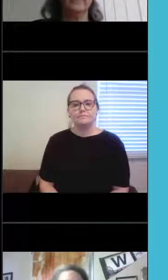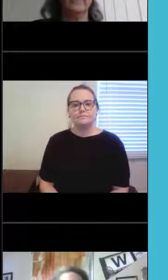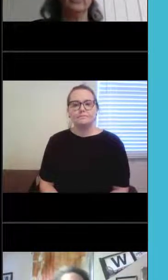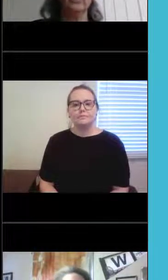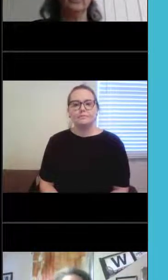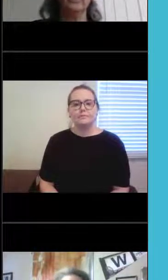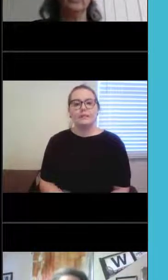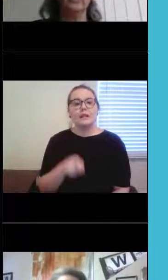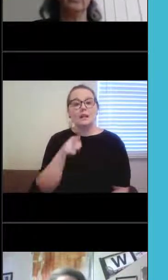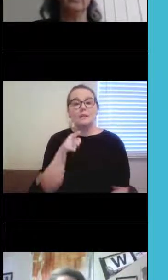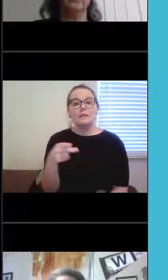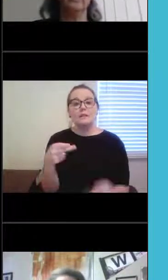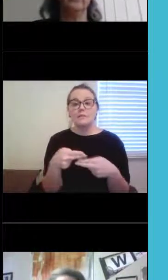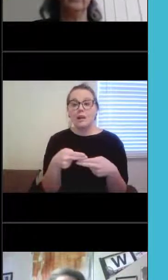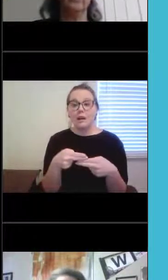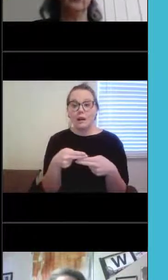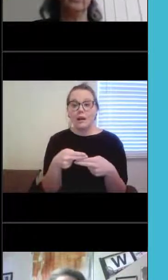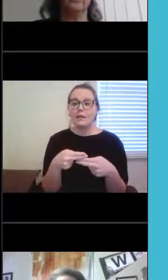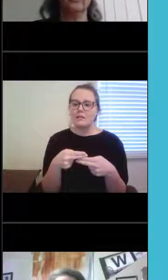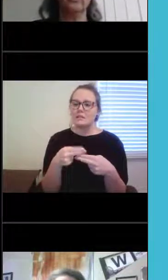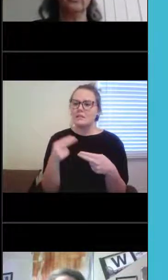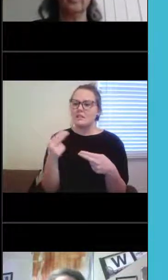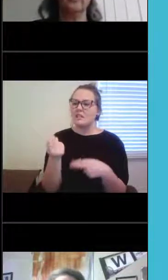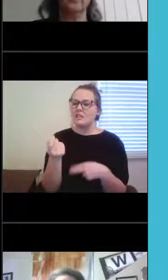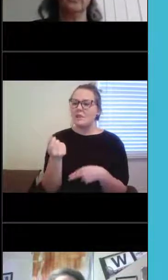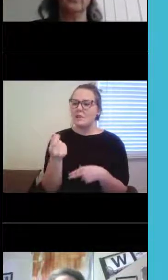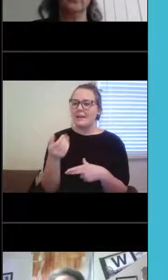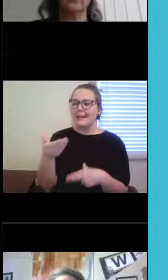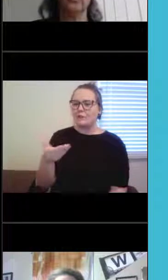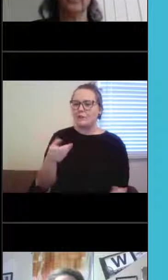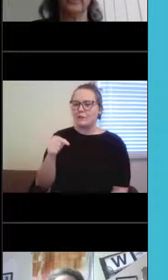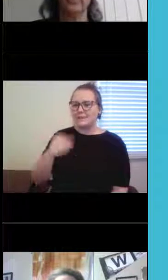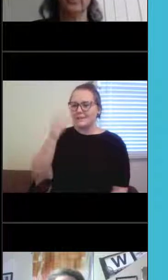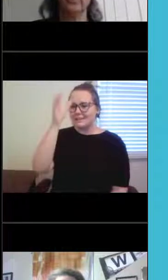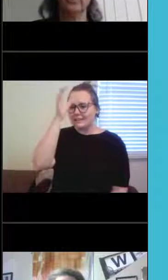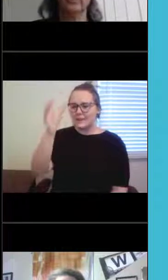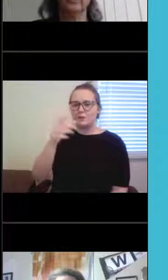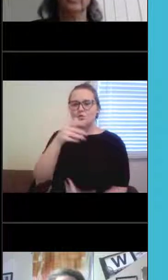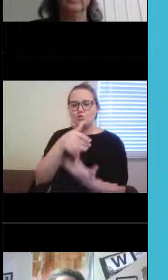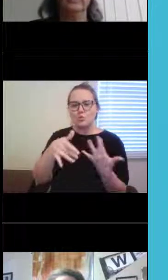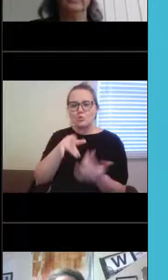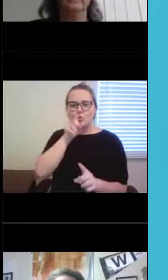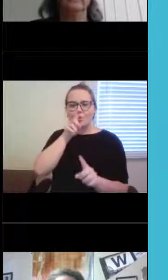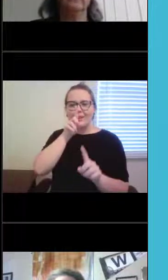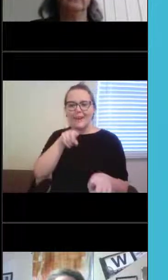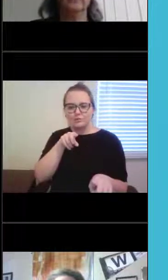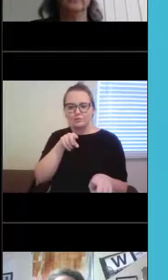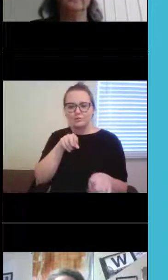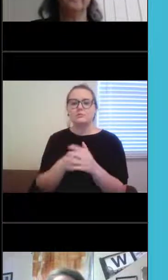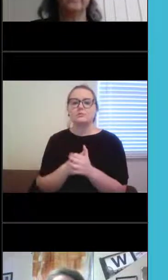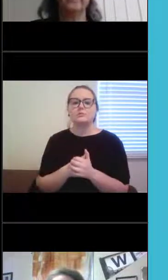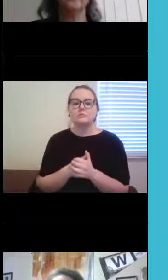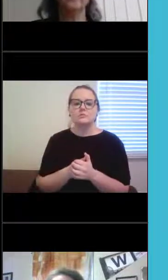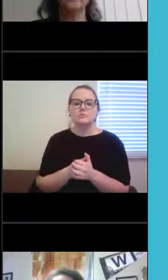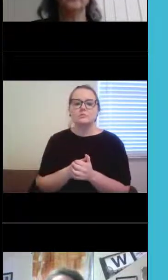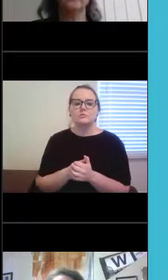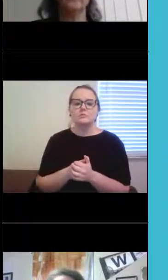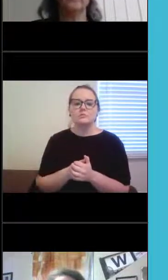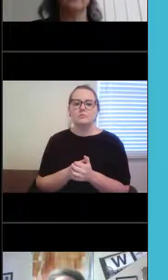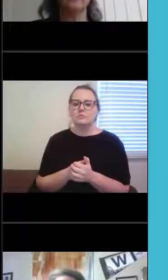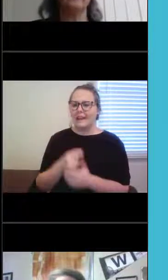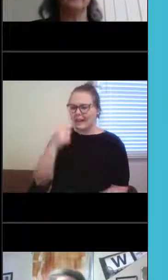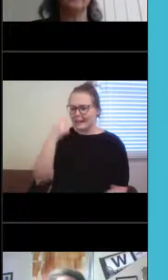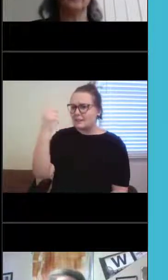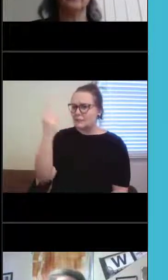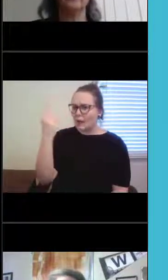This slide actually just gives a little bit of an introduction of this concept of social reactions. And I think somebody in one